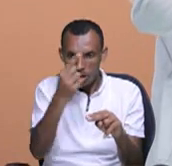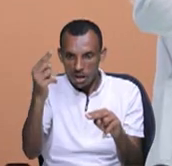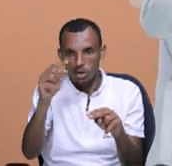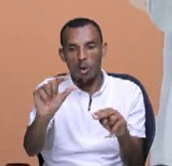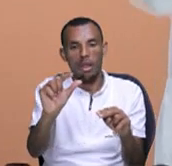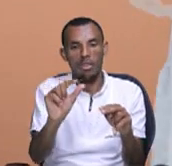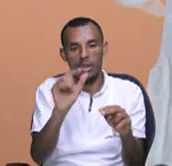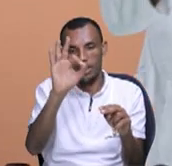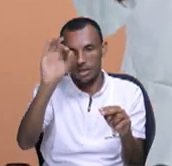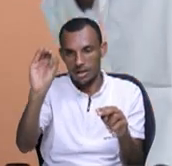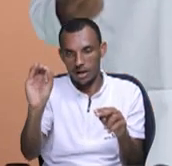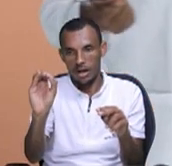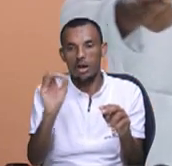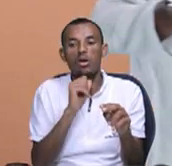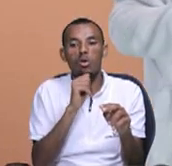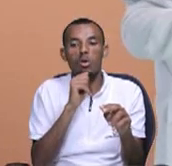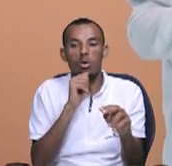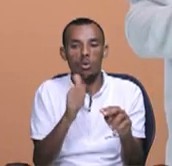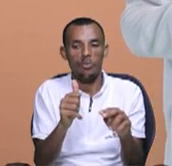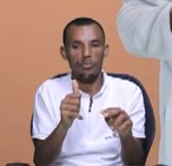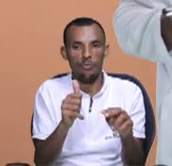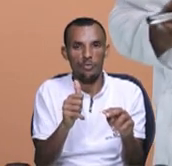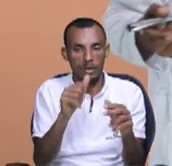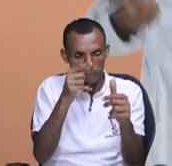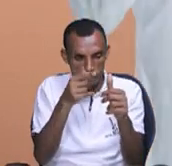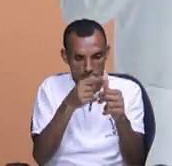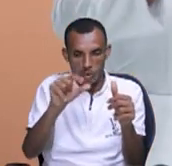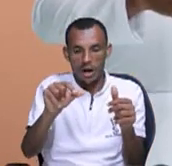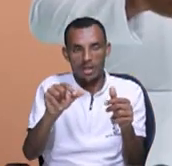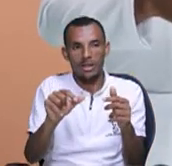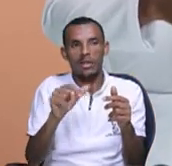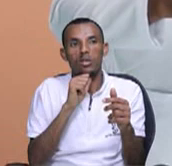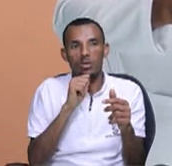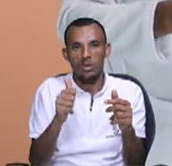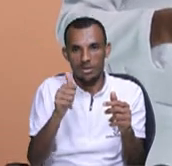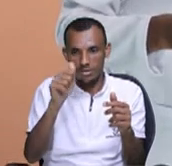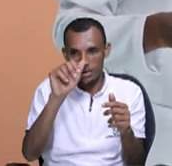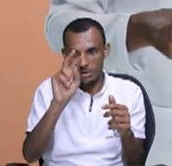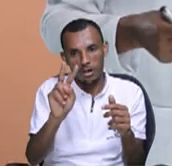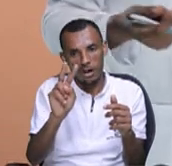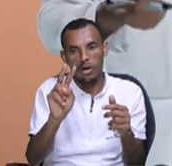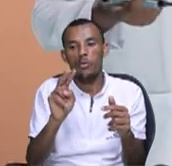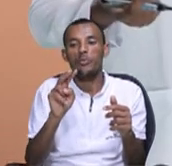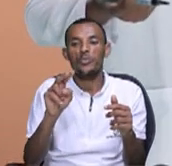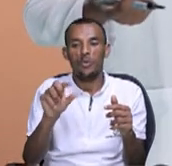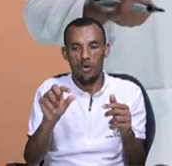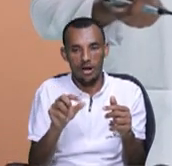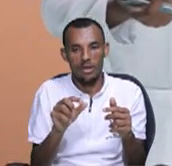means 90 degree is not first quadrant angle, not second quadrant angle.